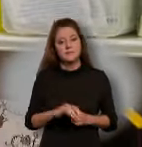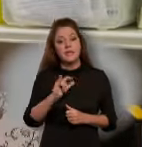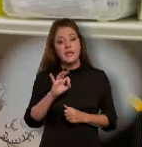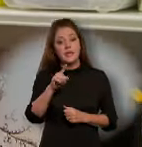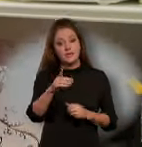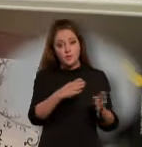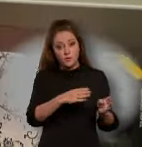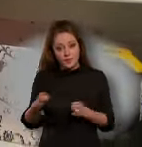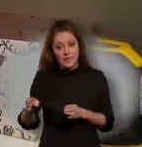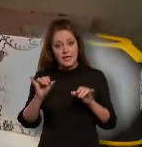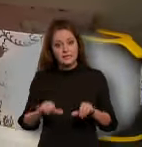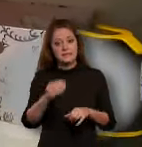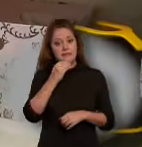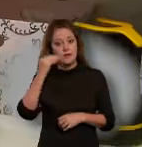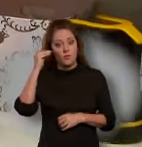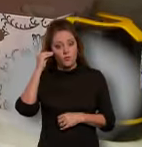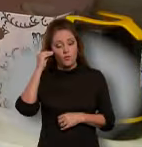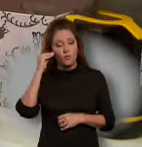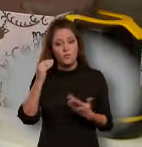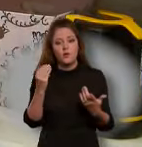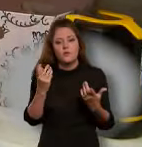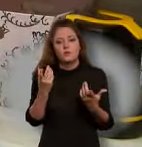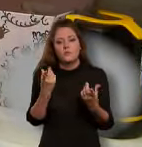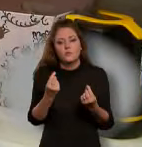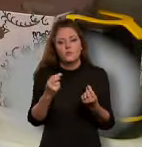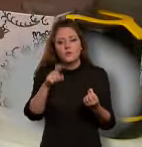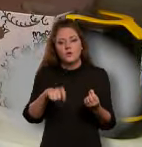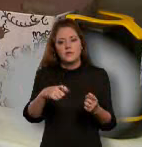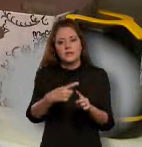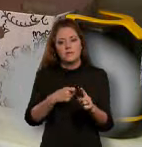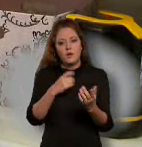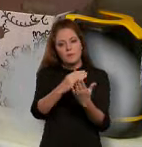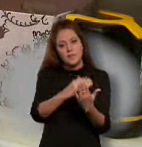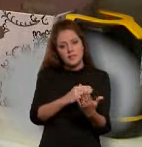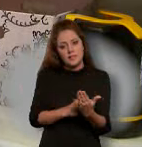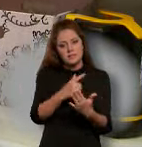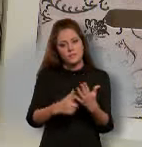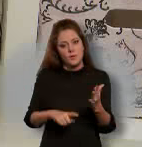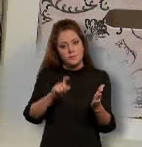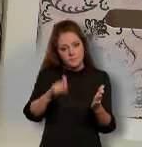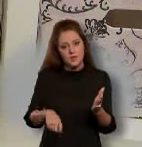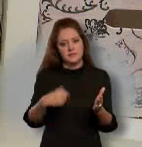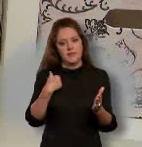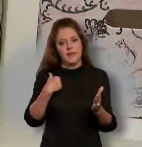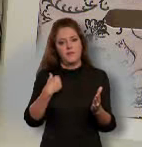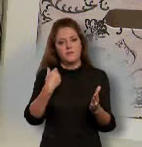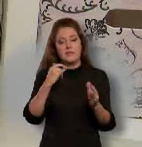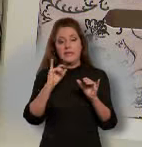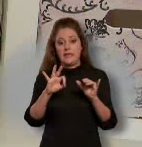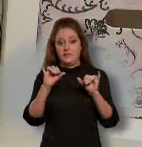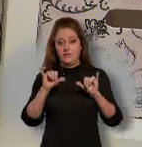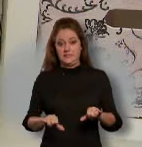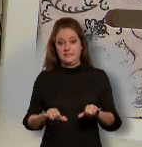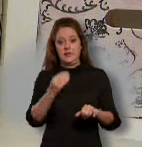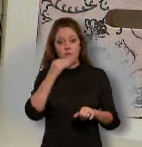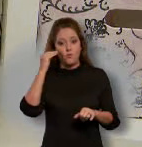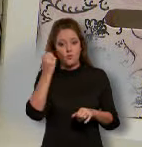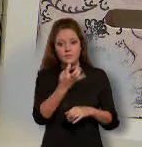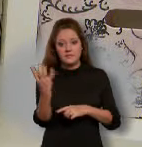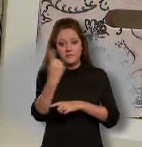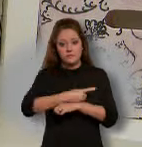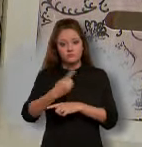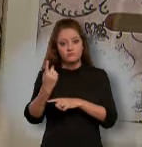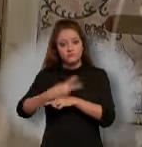your plan is to stay home, what will you need from your list of things you depend on to be on your own for several days without running water